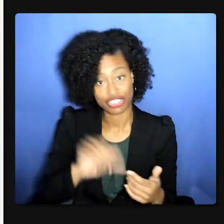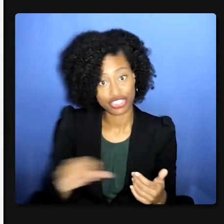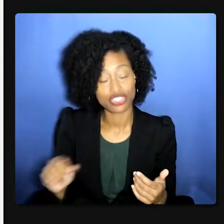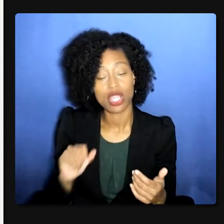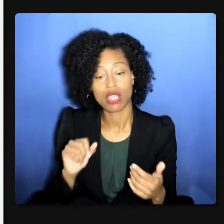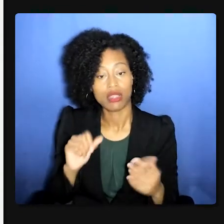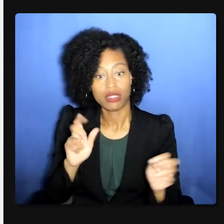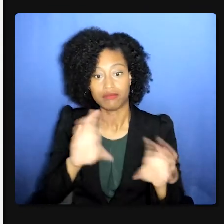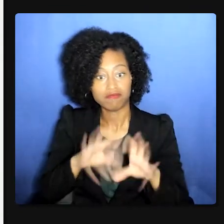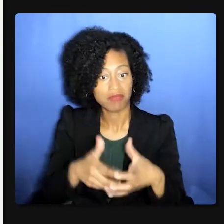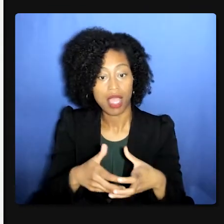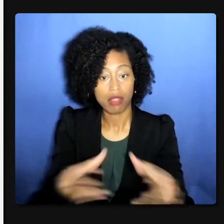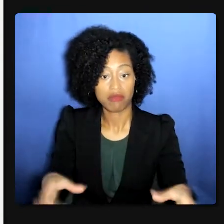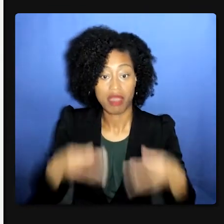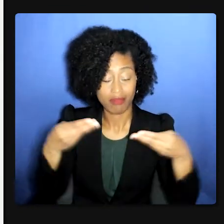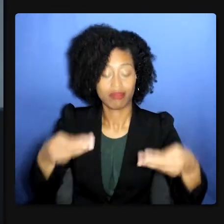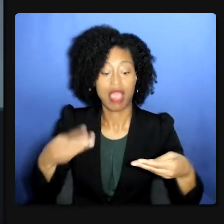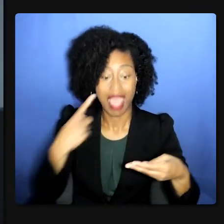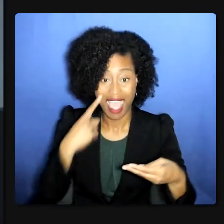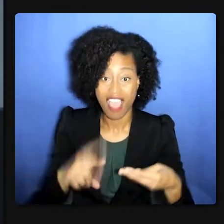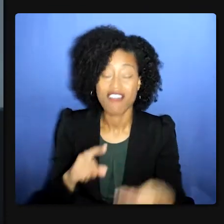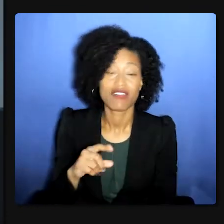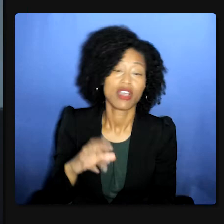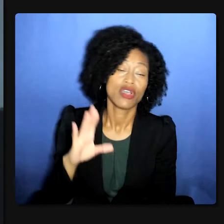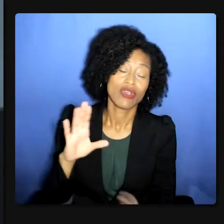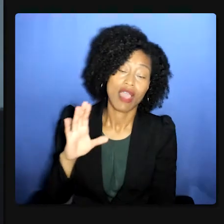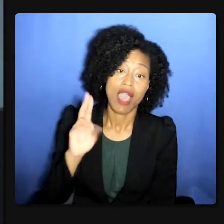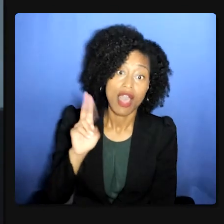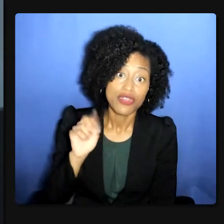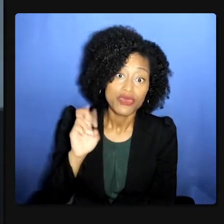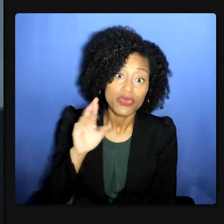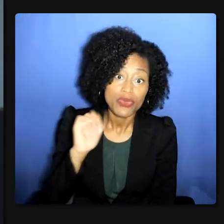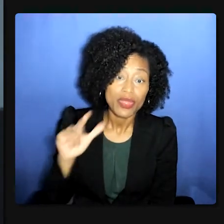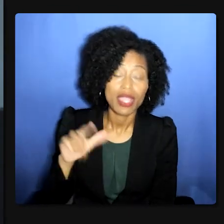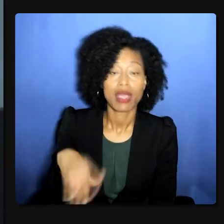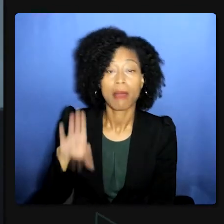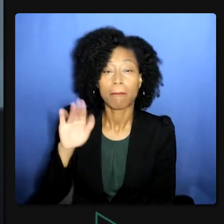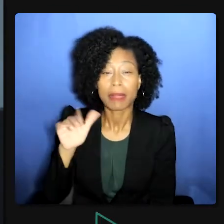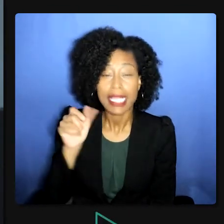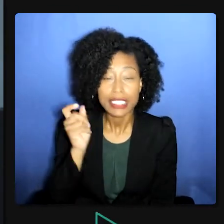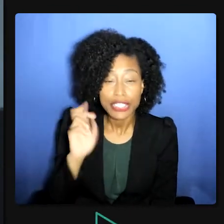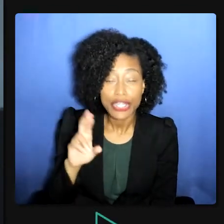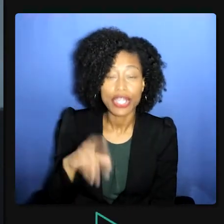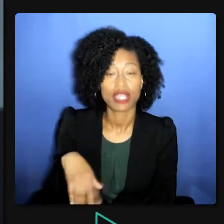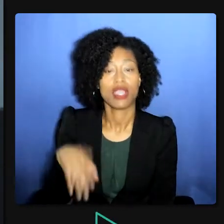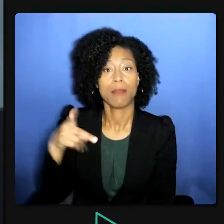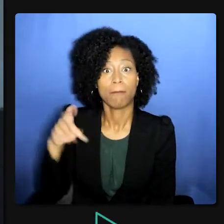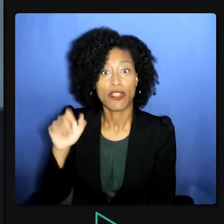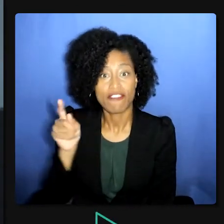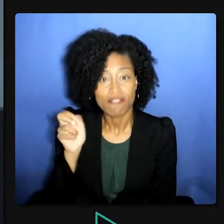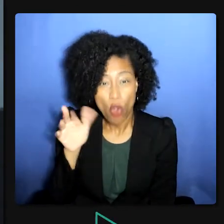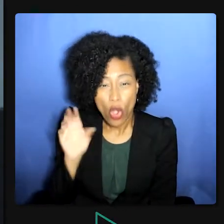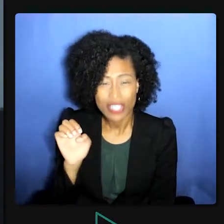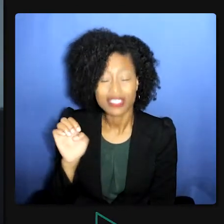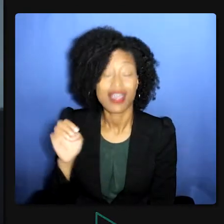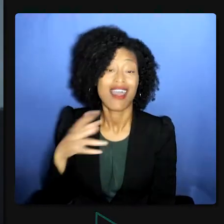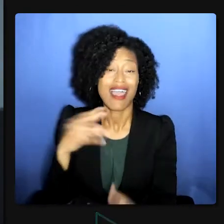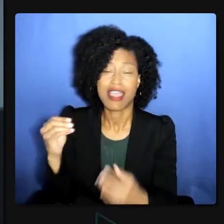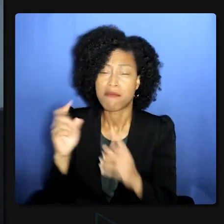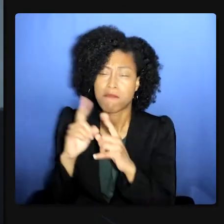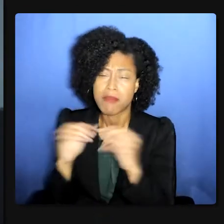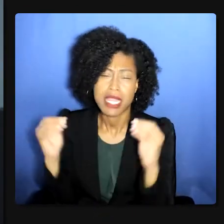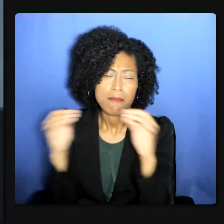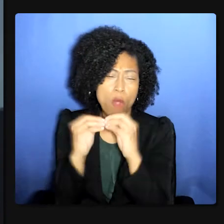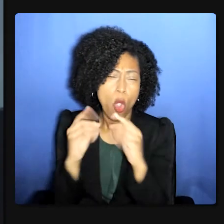Perforce, Incredibuild, Unreal Engine, Visual Studio, Blender, and a whole lot more. In this case, it's accessed through Parsec,